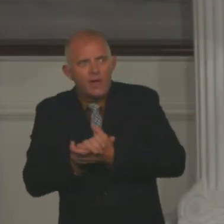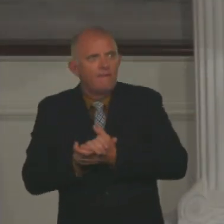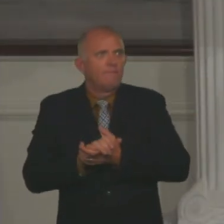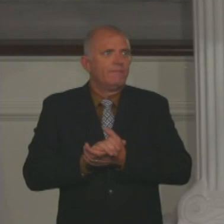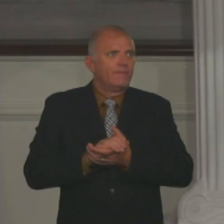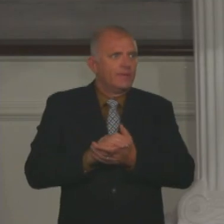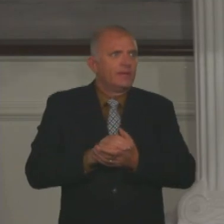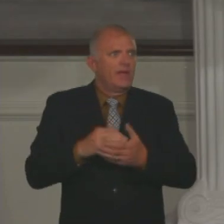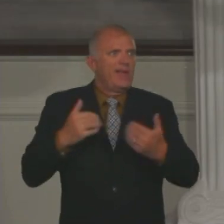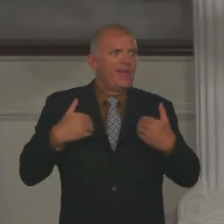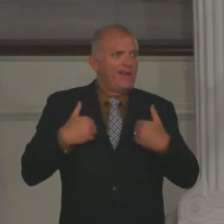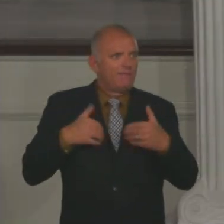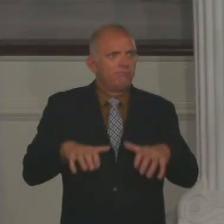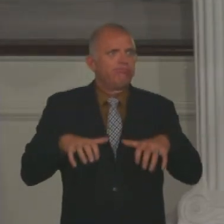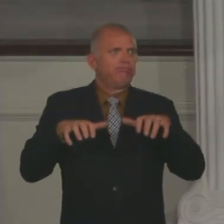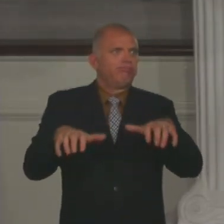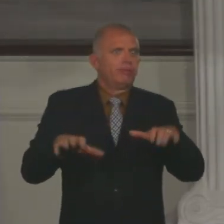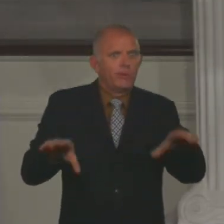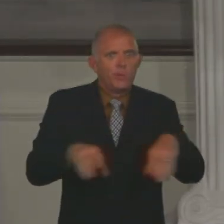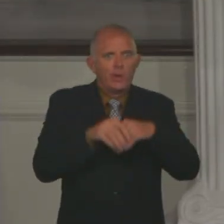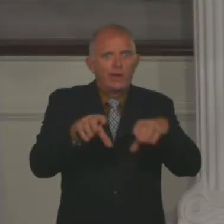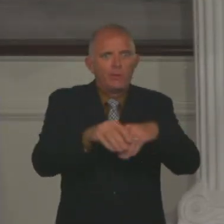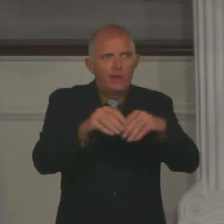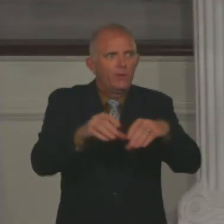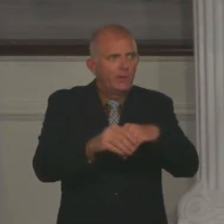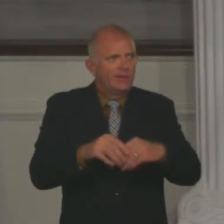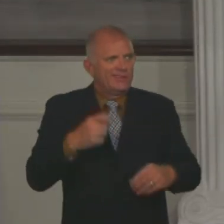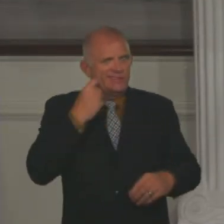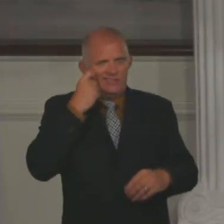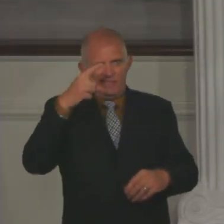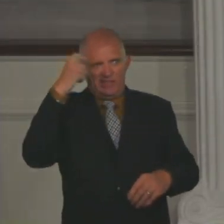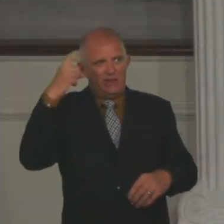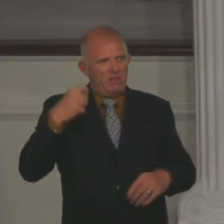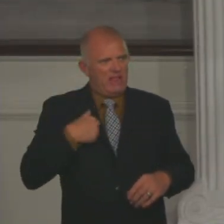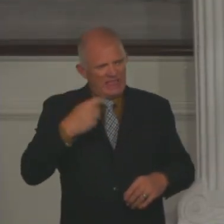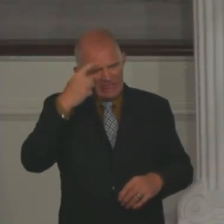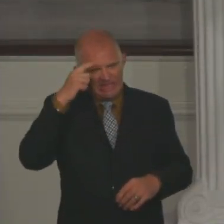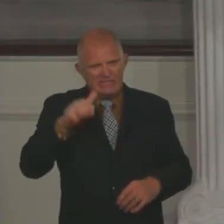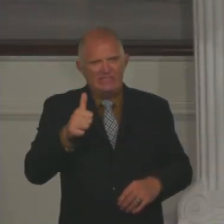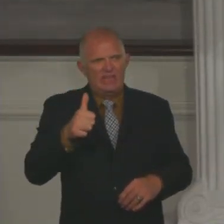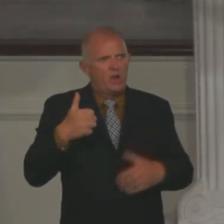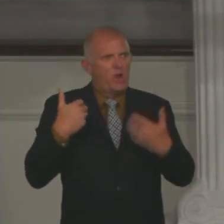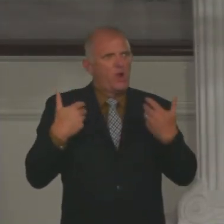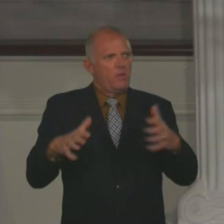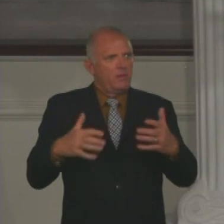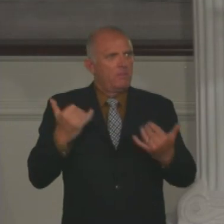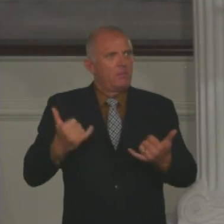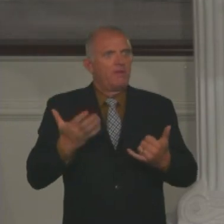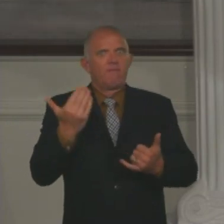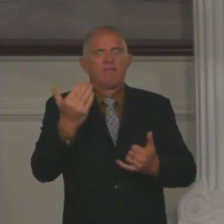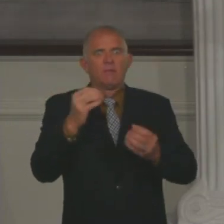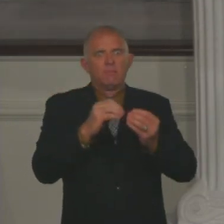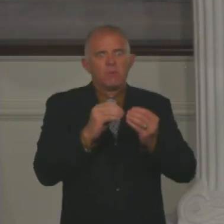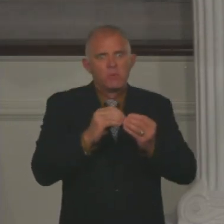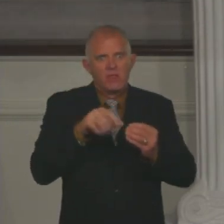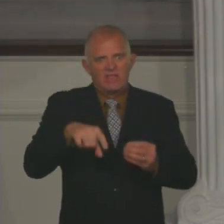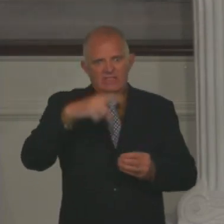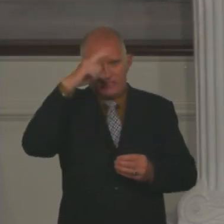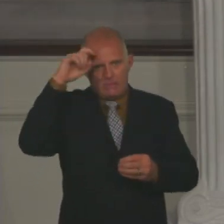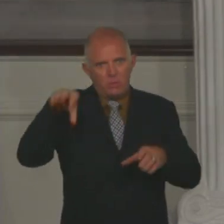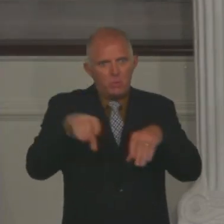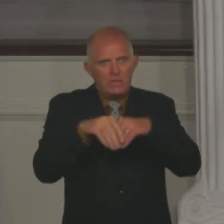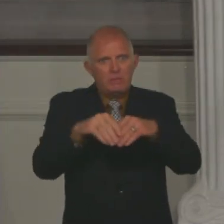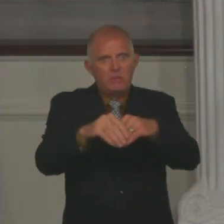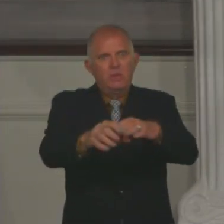plethora of weddings. We've already had, 10, and I think we have probably 15 more. Some